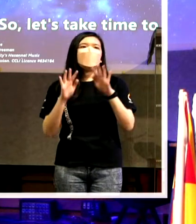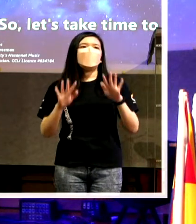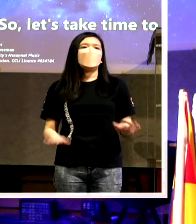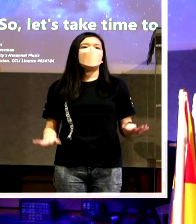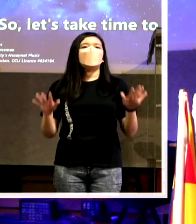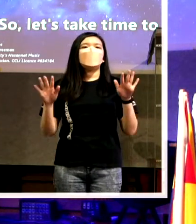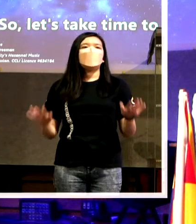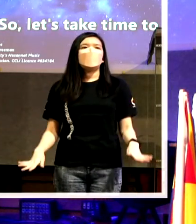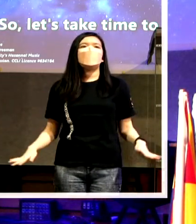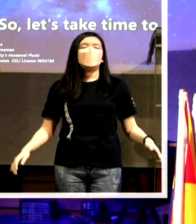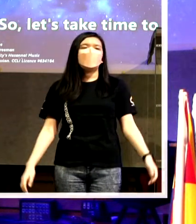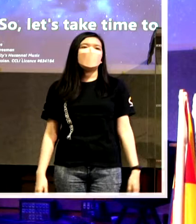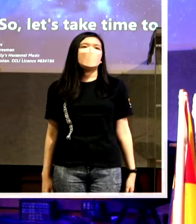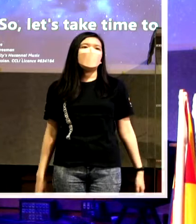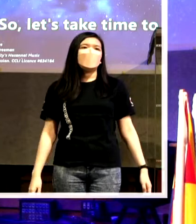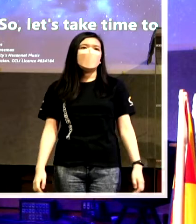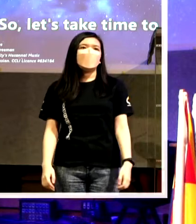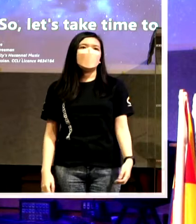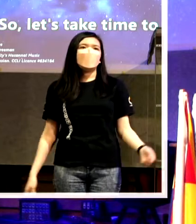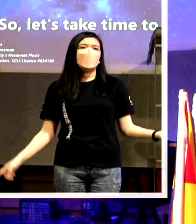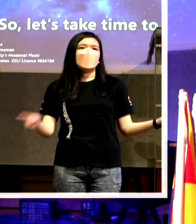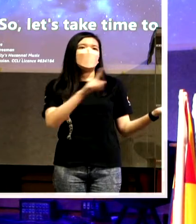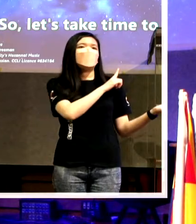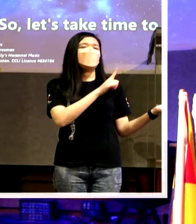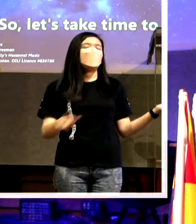to wait upon the